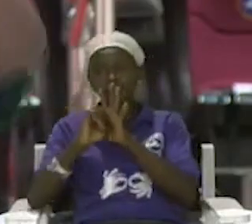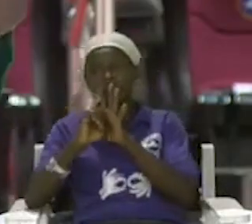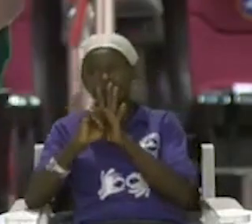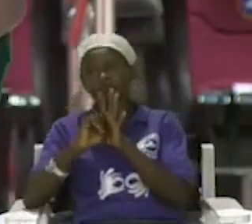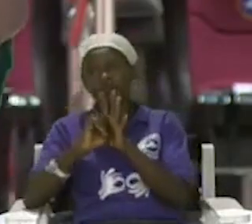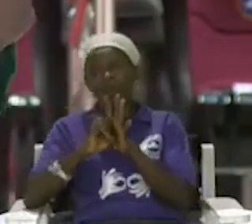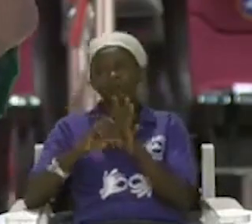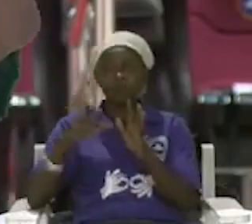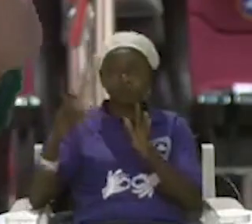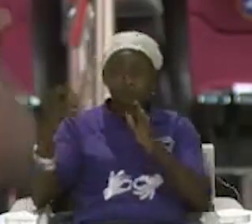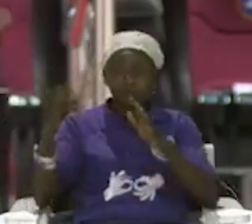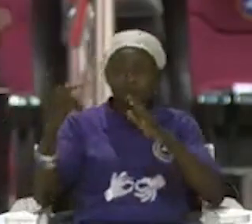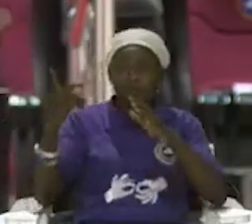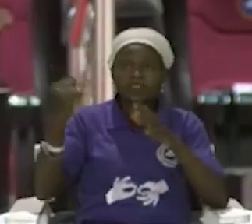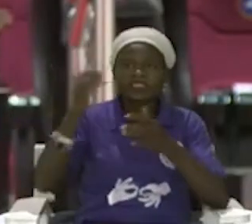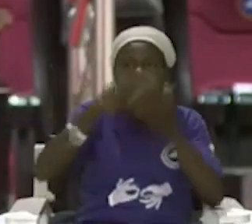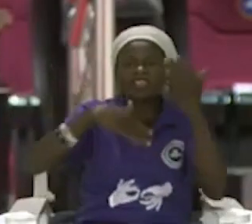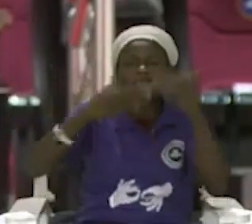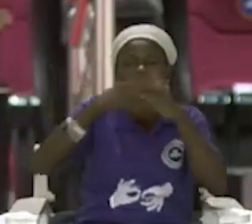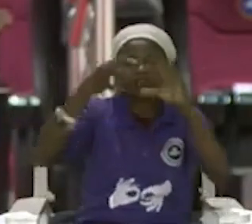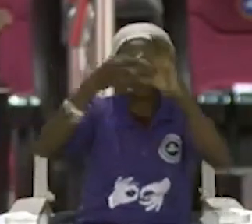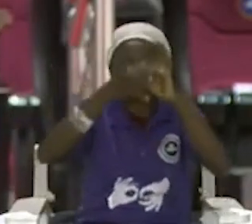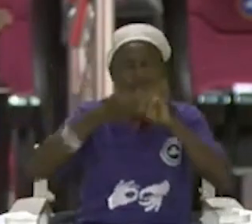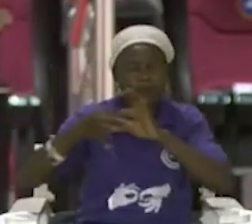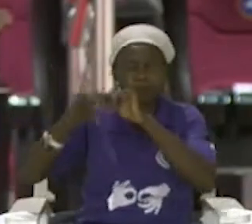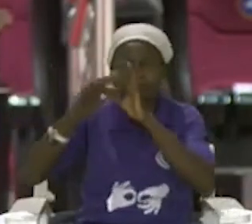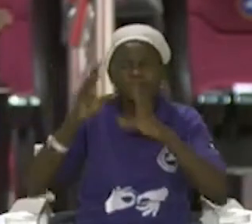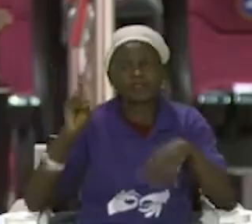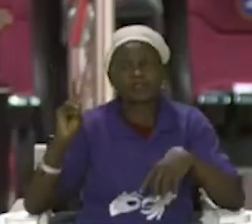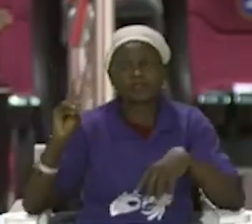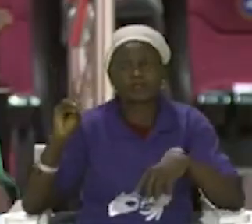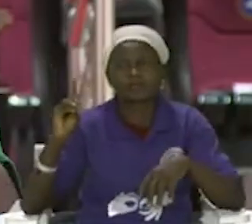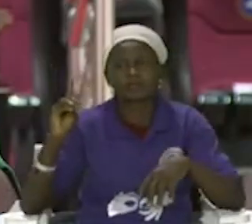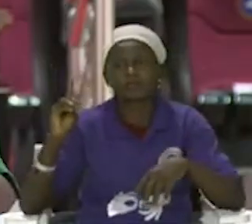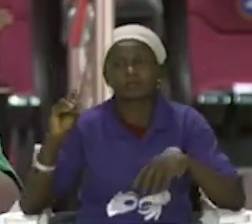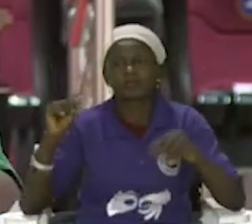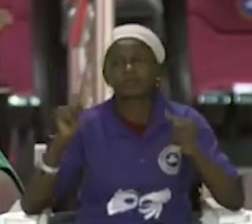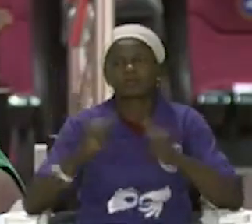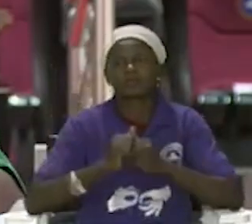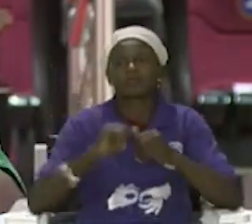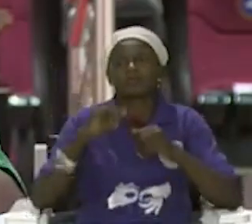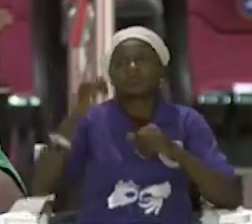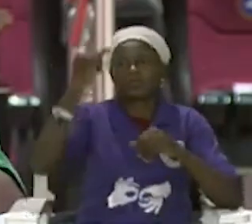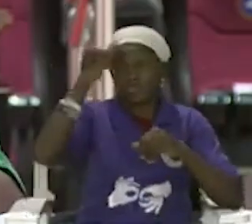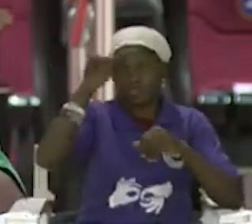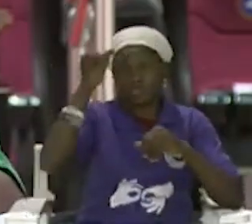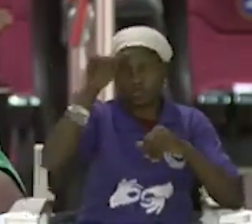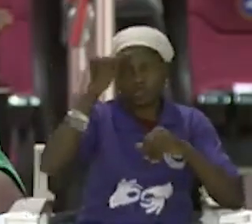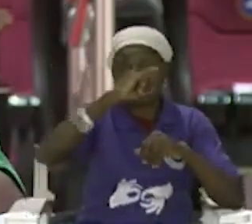the heavens cooperated with Joshua.